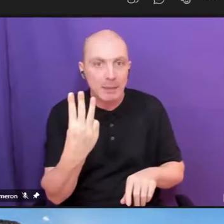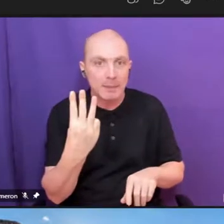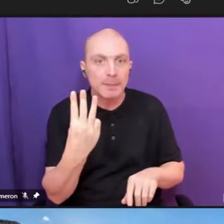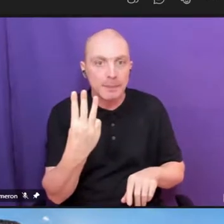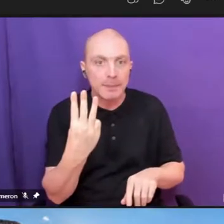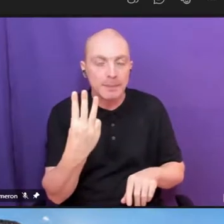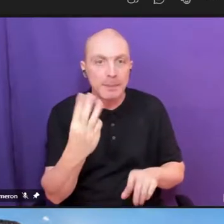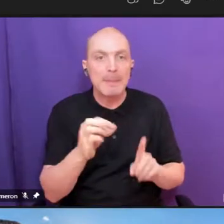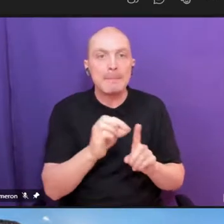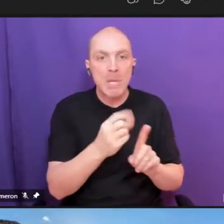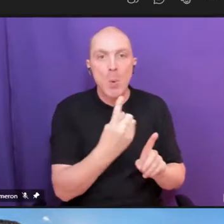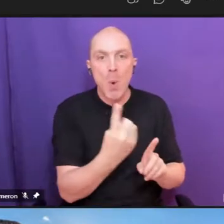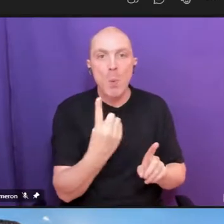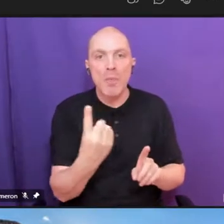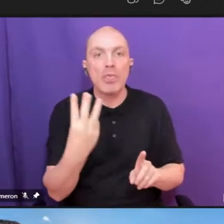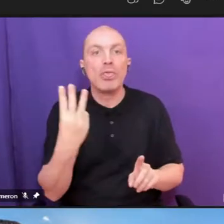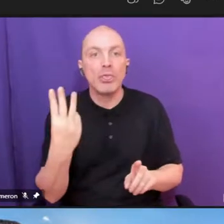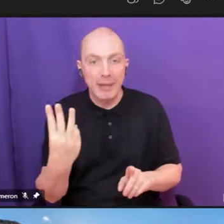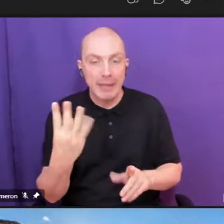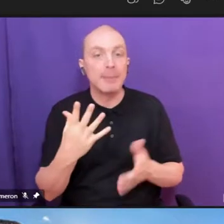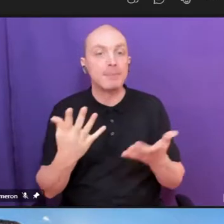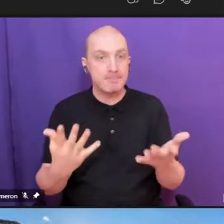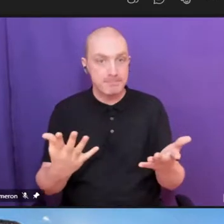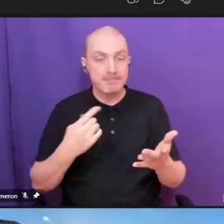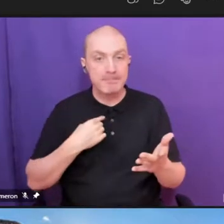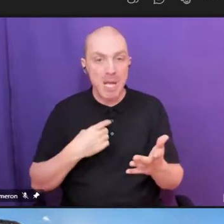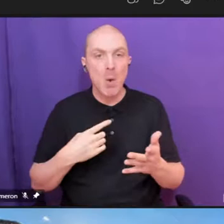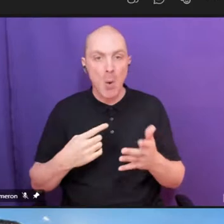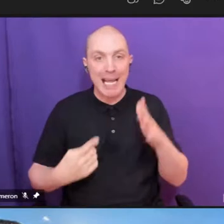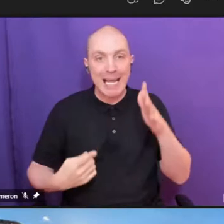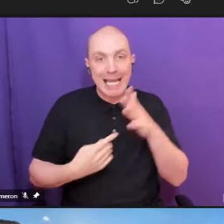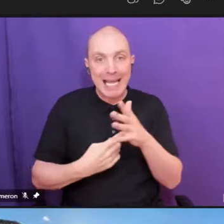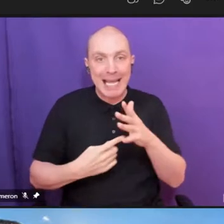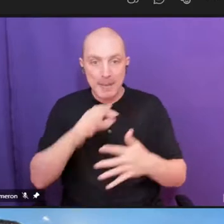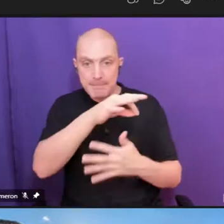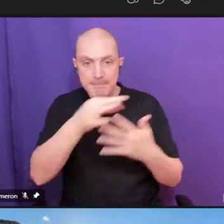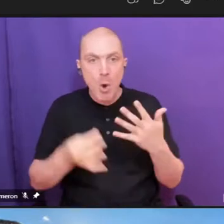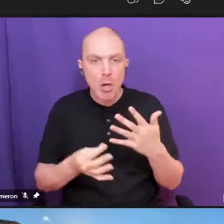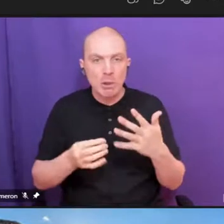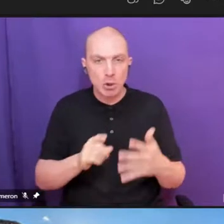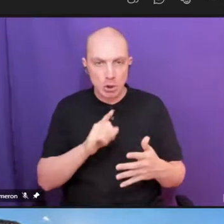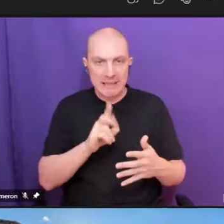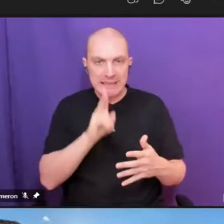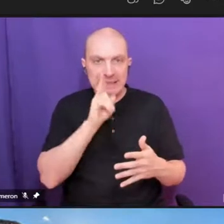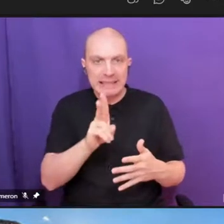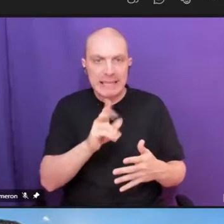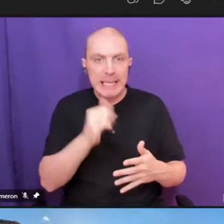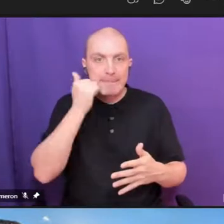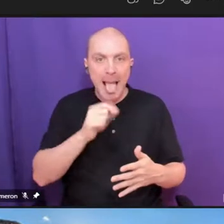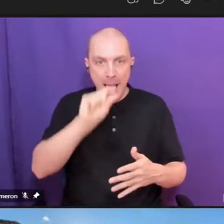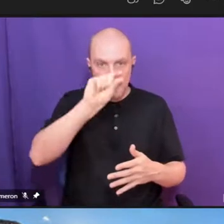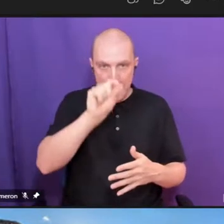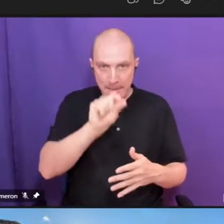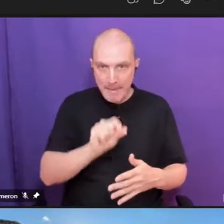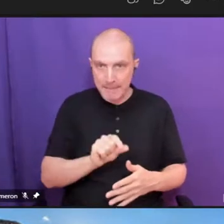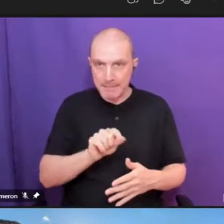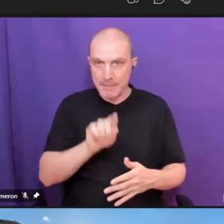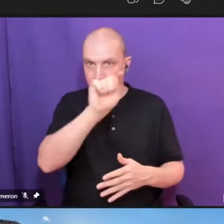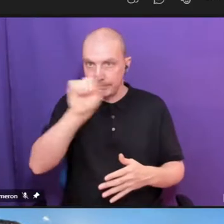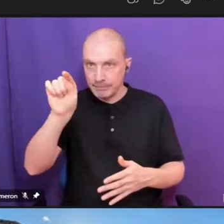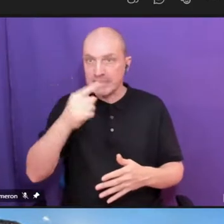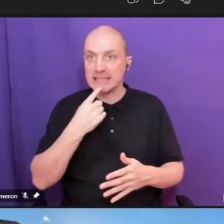And again, there are some key points that are laid out for you there in the various bullet points. Key one probably being that councils continue to